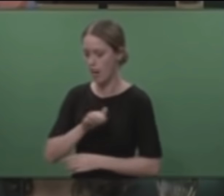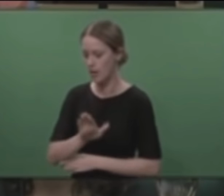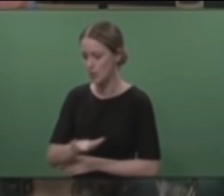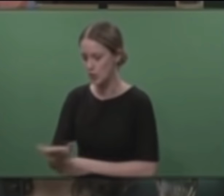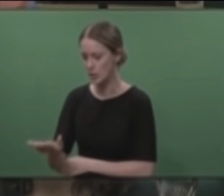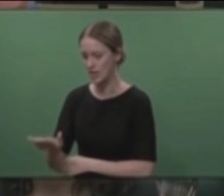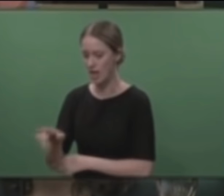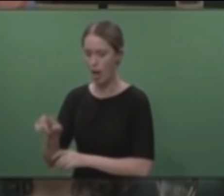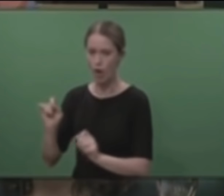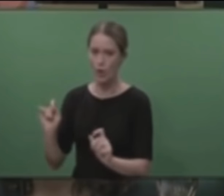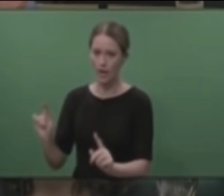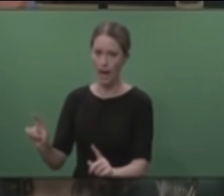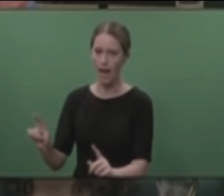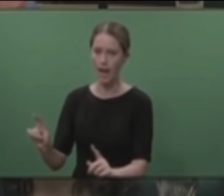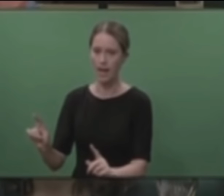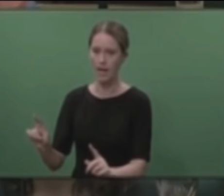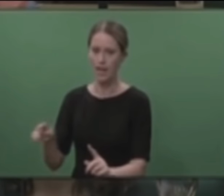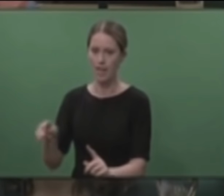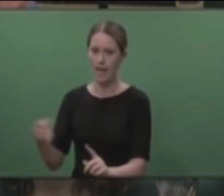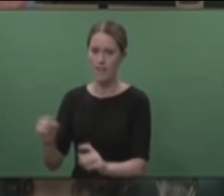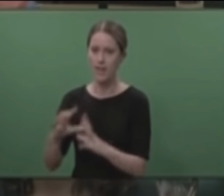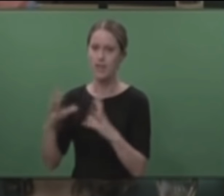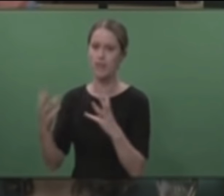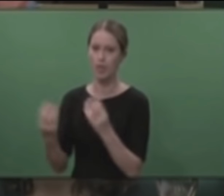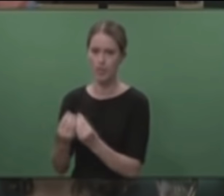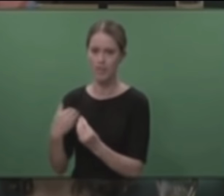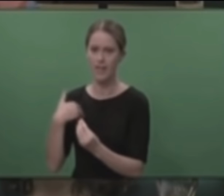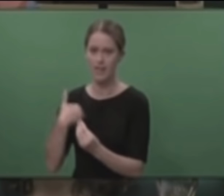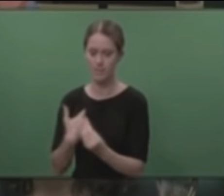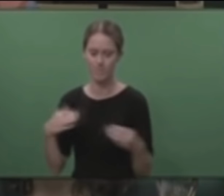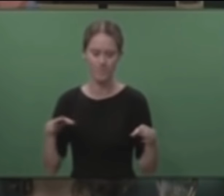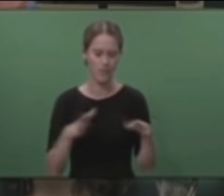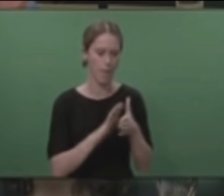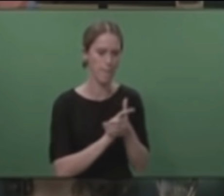children are okay and have everything they need.